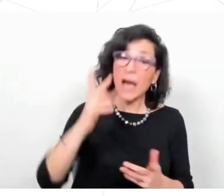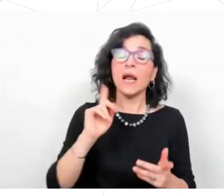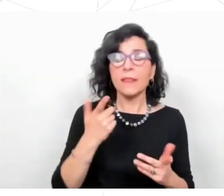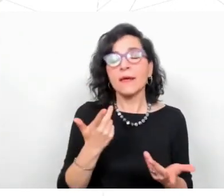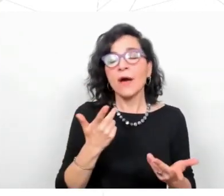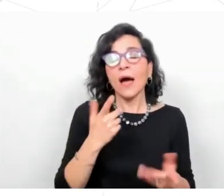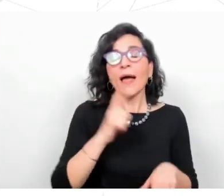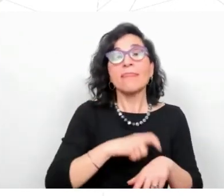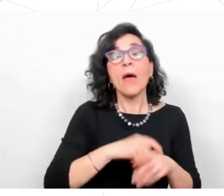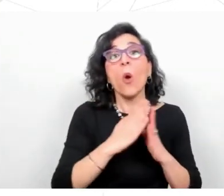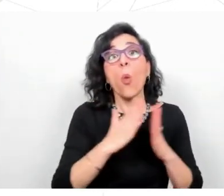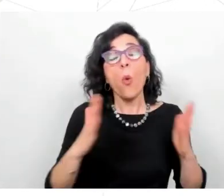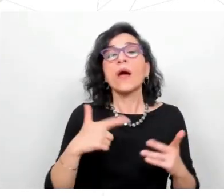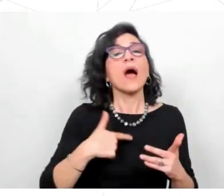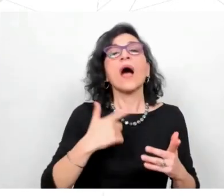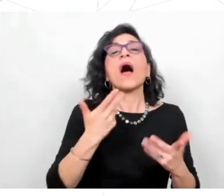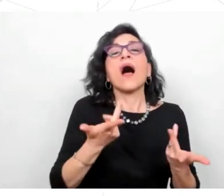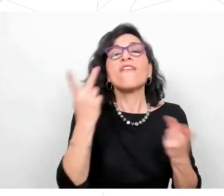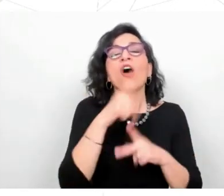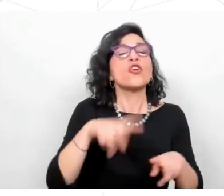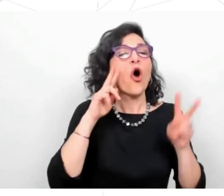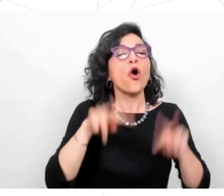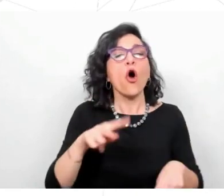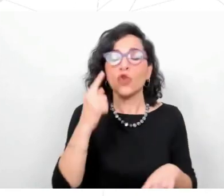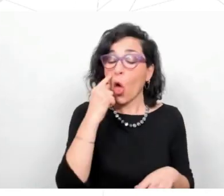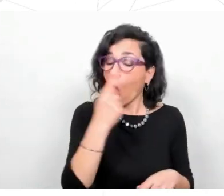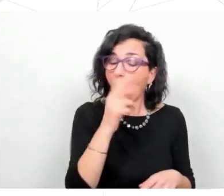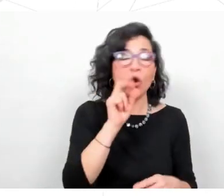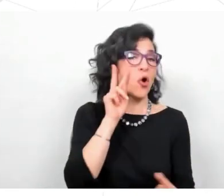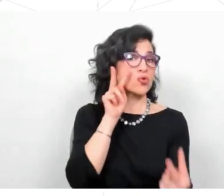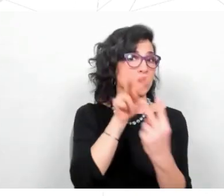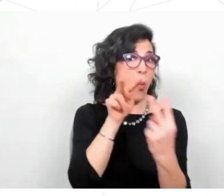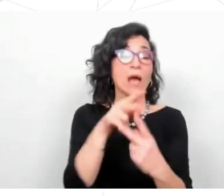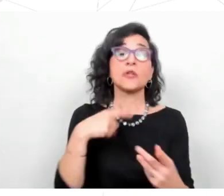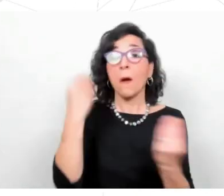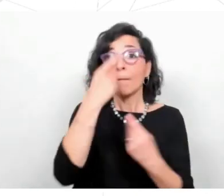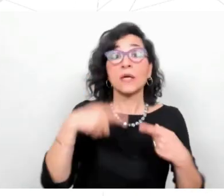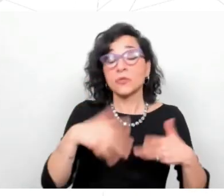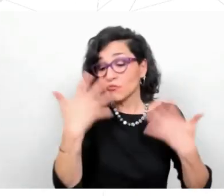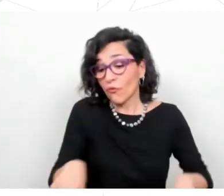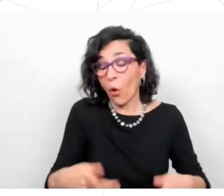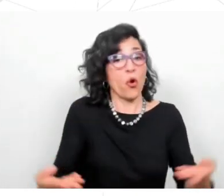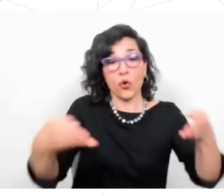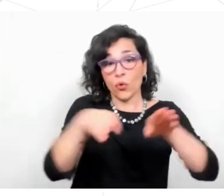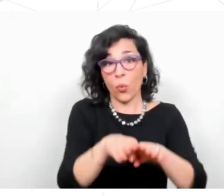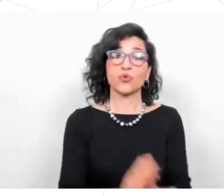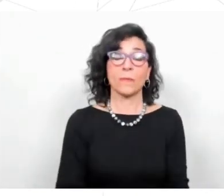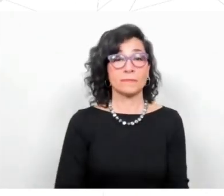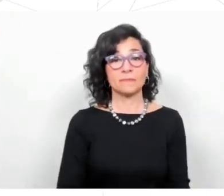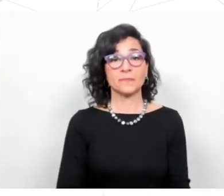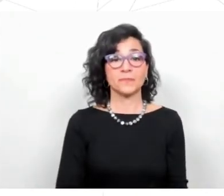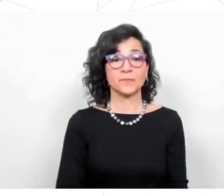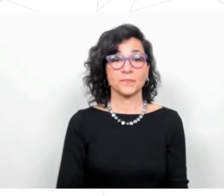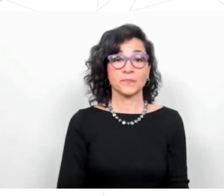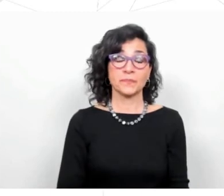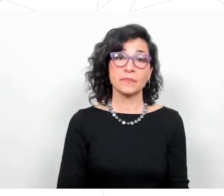But that, in a nutshell, is eye gaze or eye control. So I think with that,